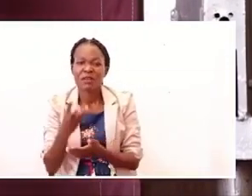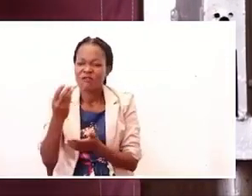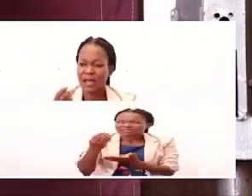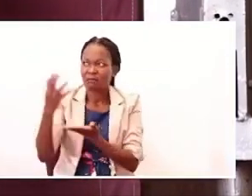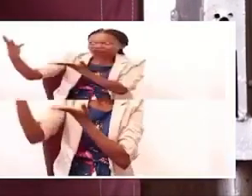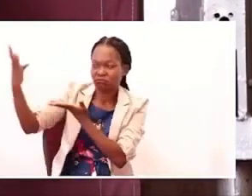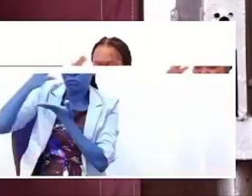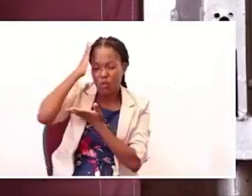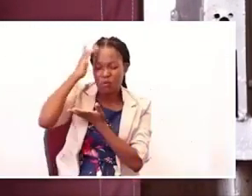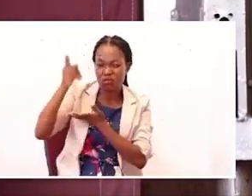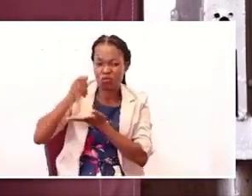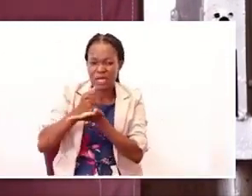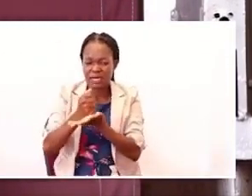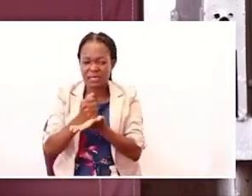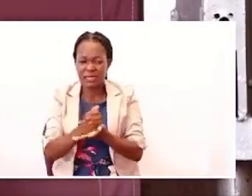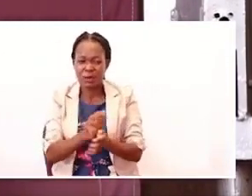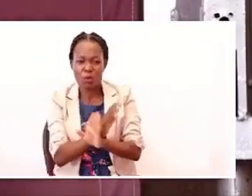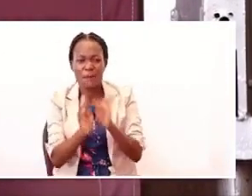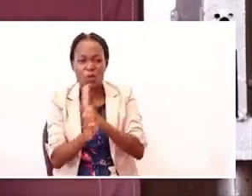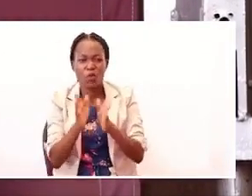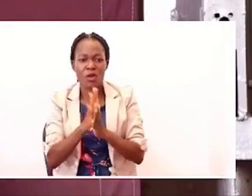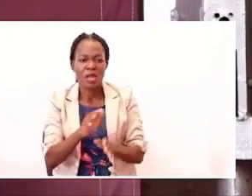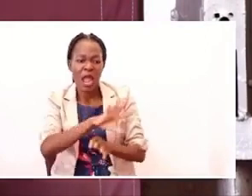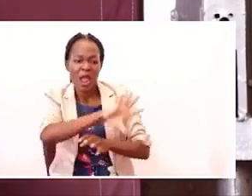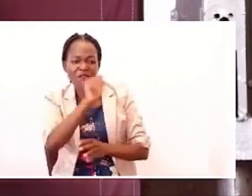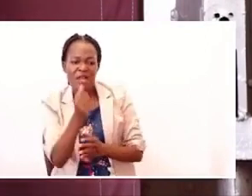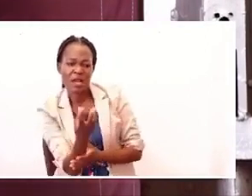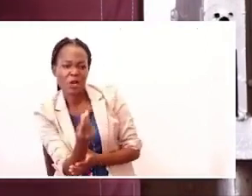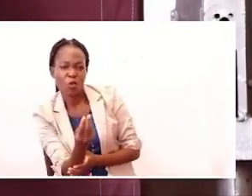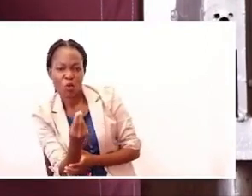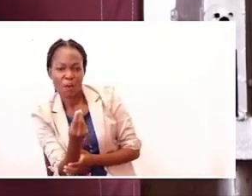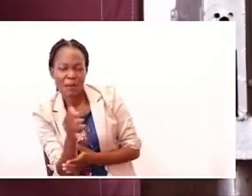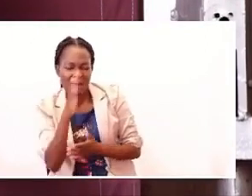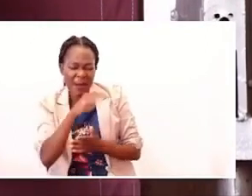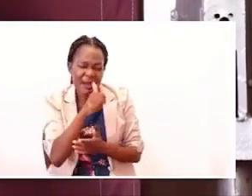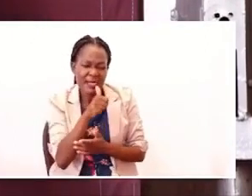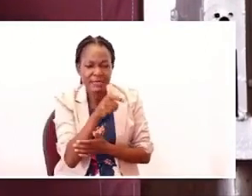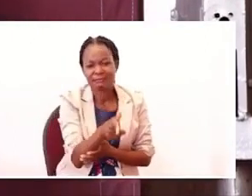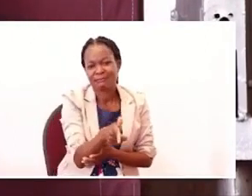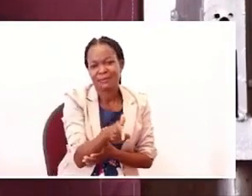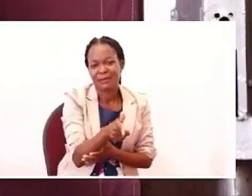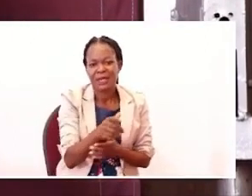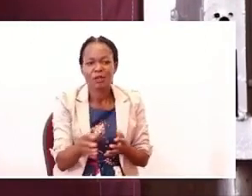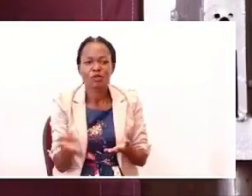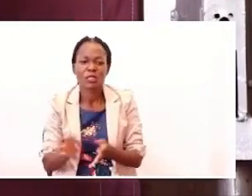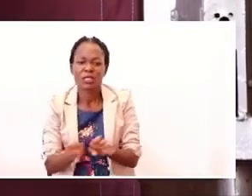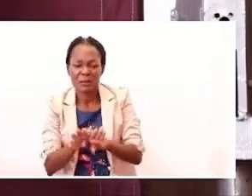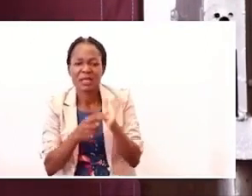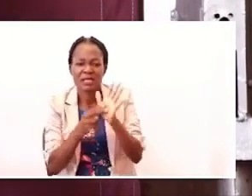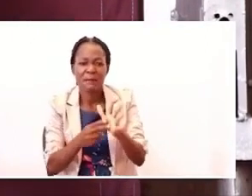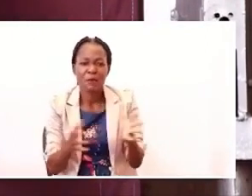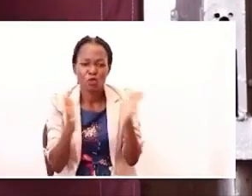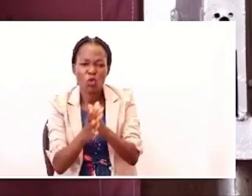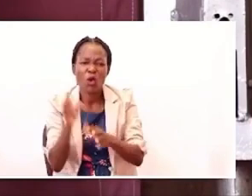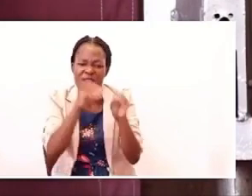grow economies is also coming out of those economies illicitly, total investment capital is declining, and